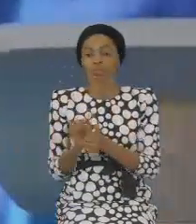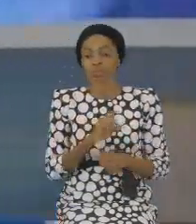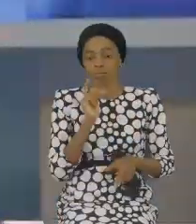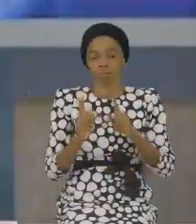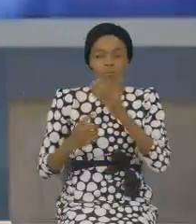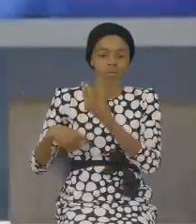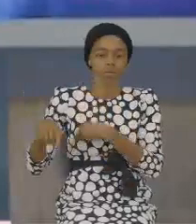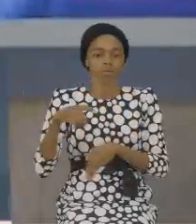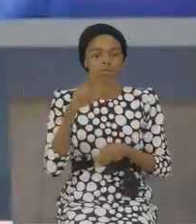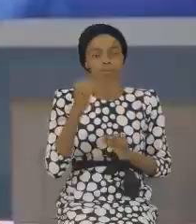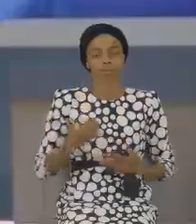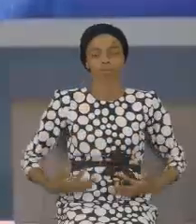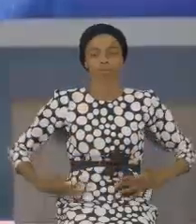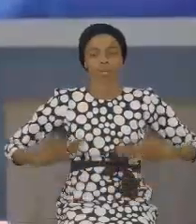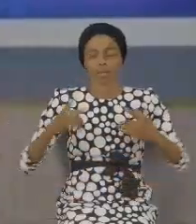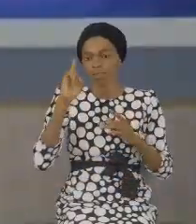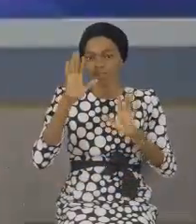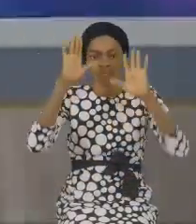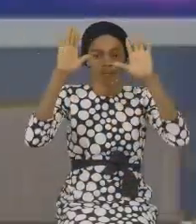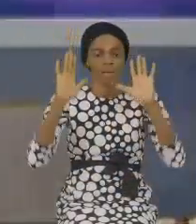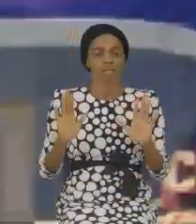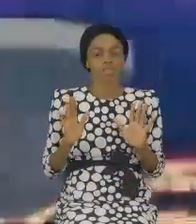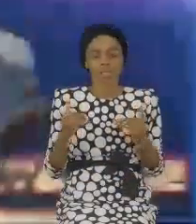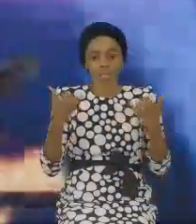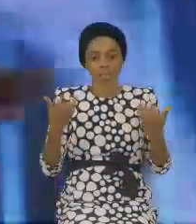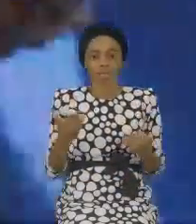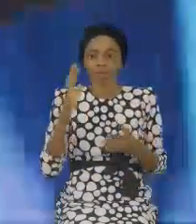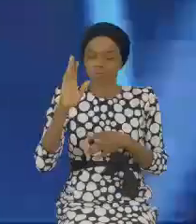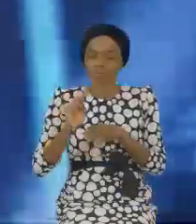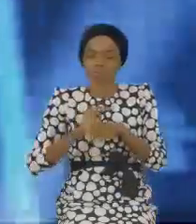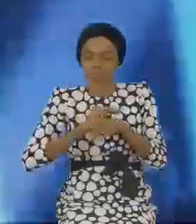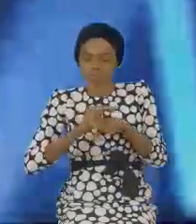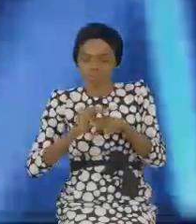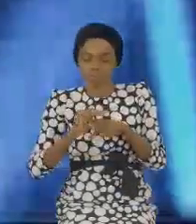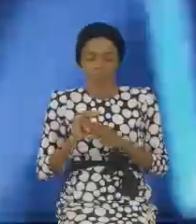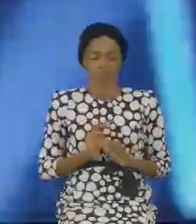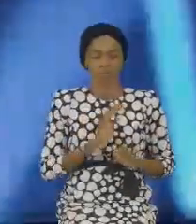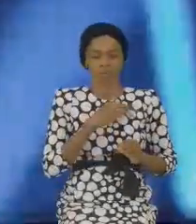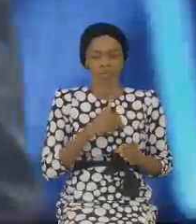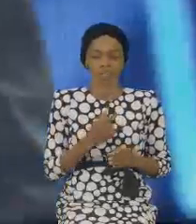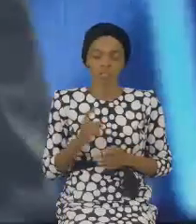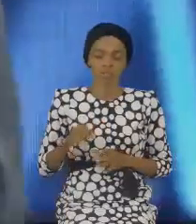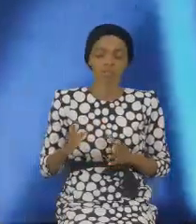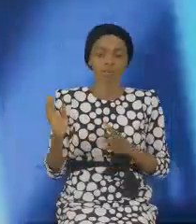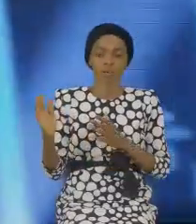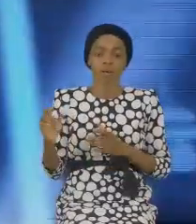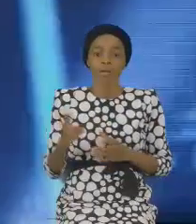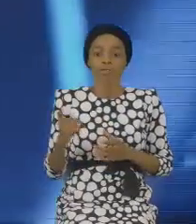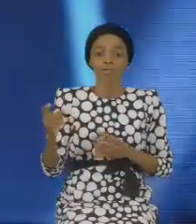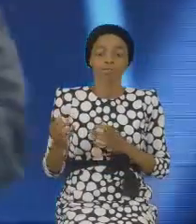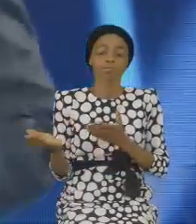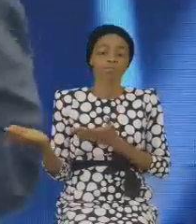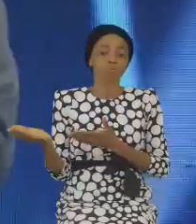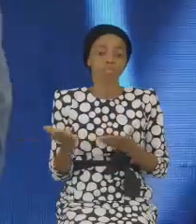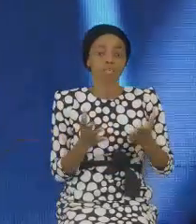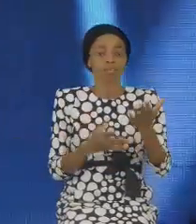you, live excellent. And now the ministry, stretching forth a hand to help, to lead,